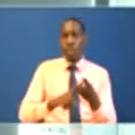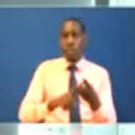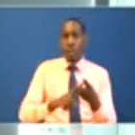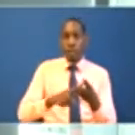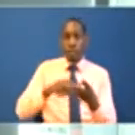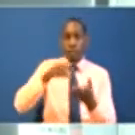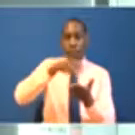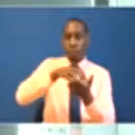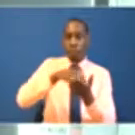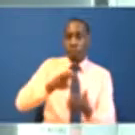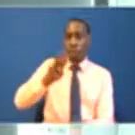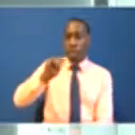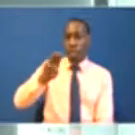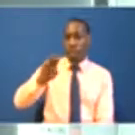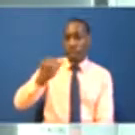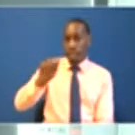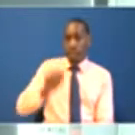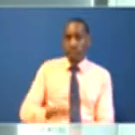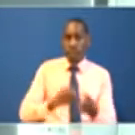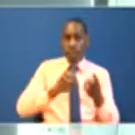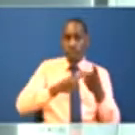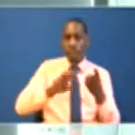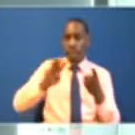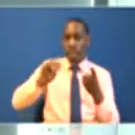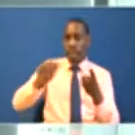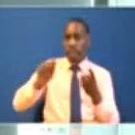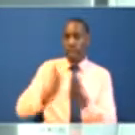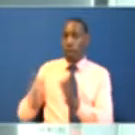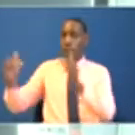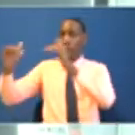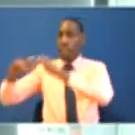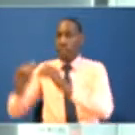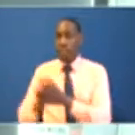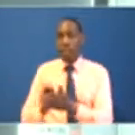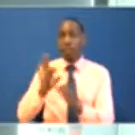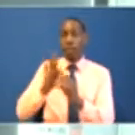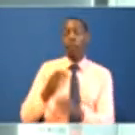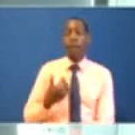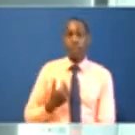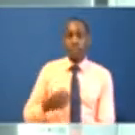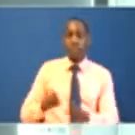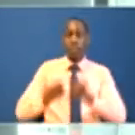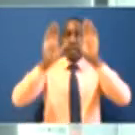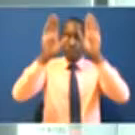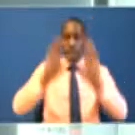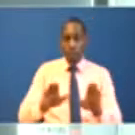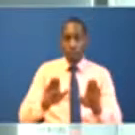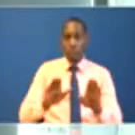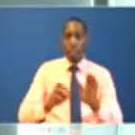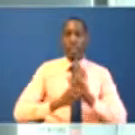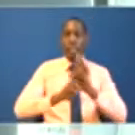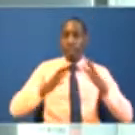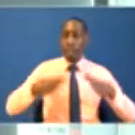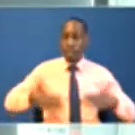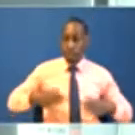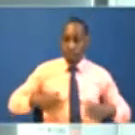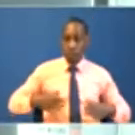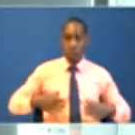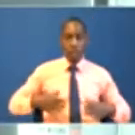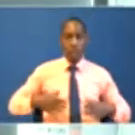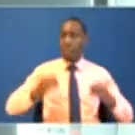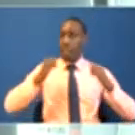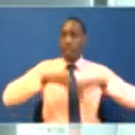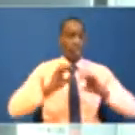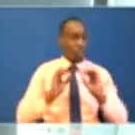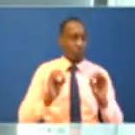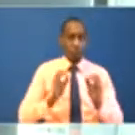mca and an mca in the house has a vote that counts for citizens so i don't